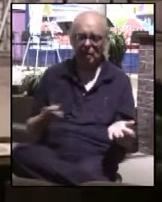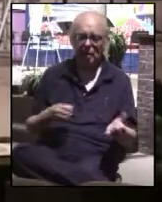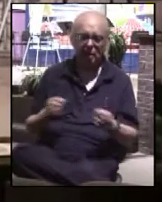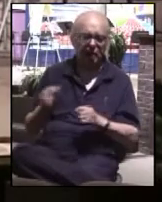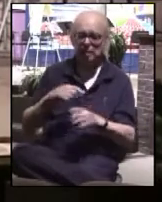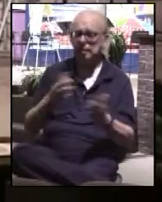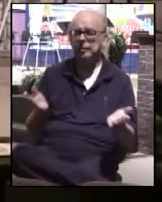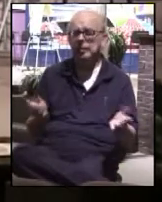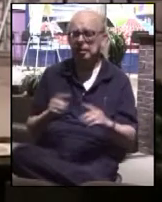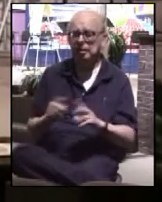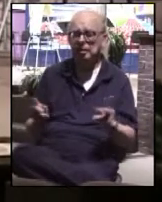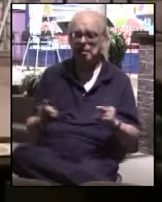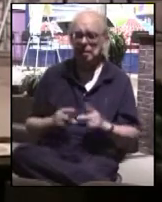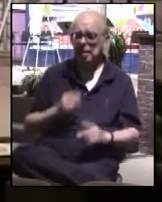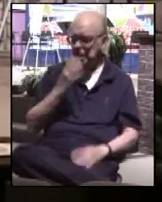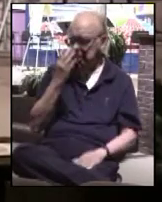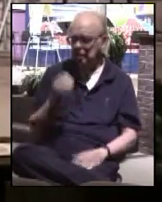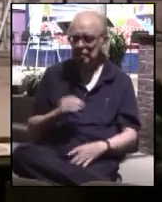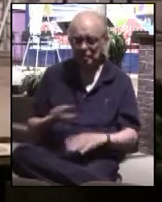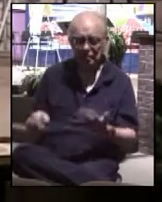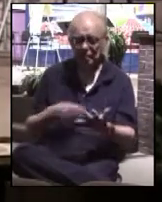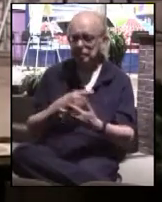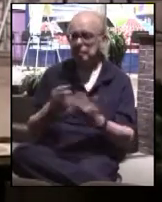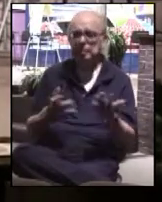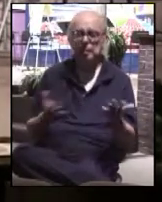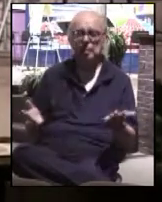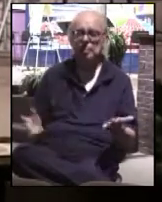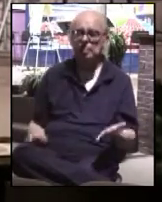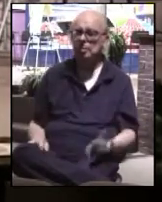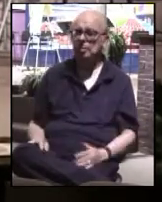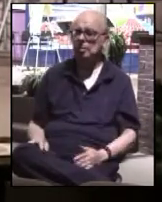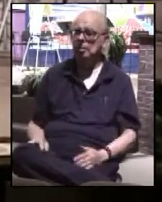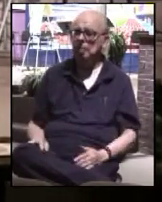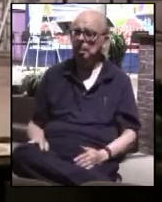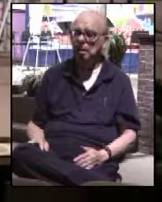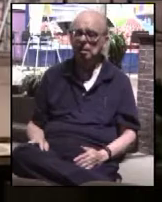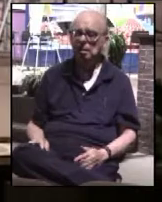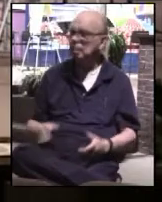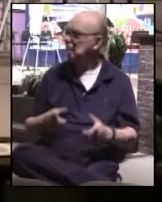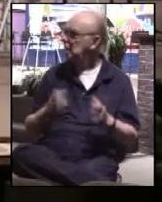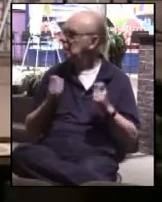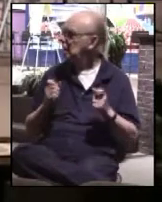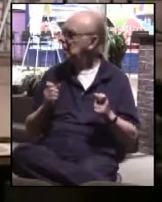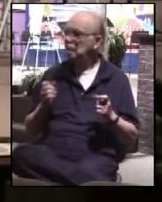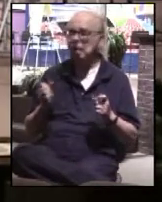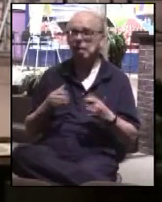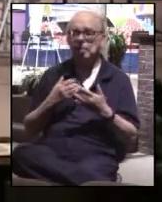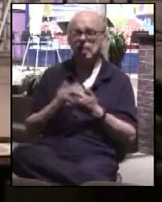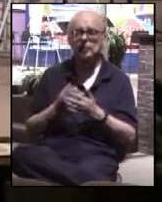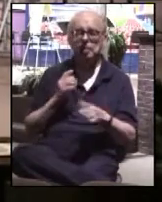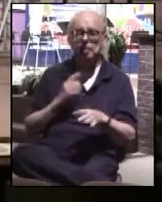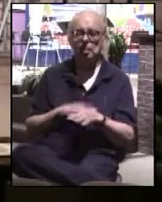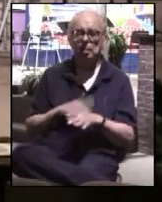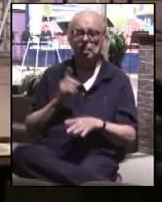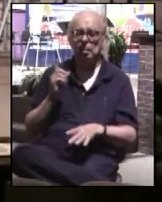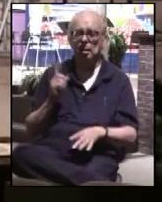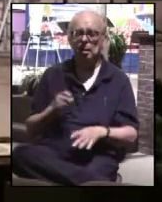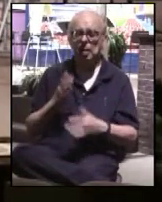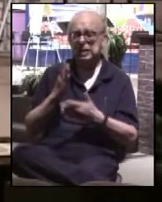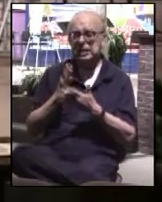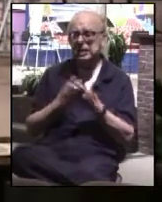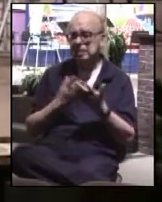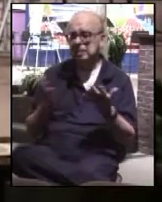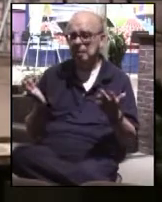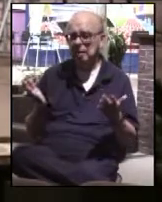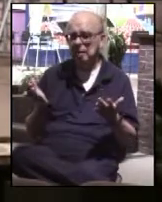take him there not sleeping not doing this not doing that and then all of a sudden he got to a point where he needed something